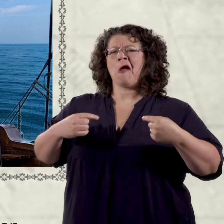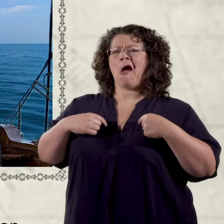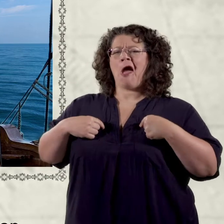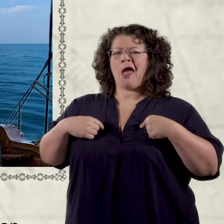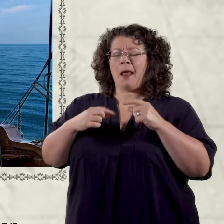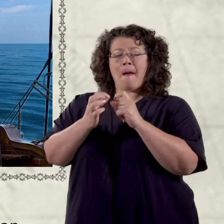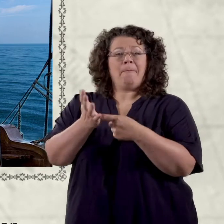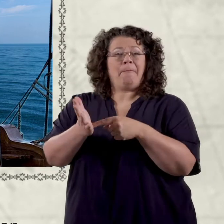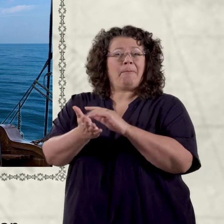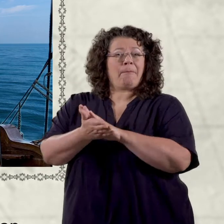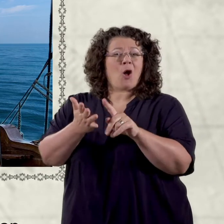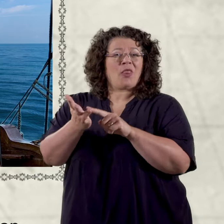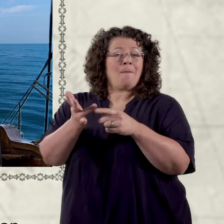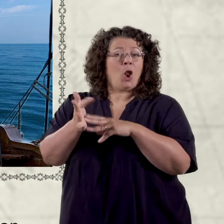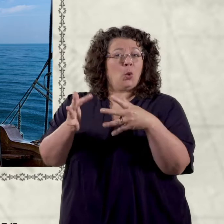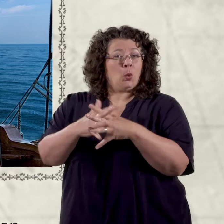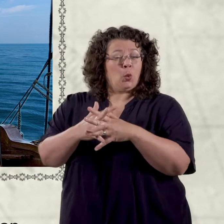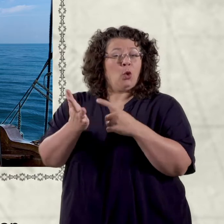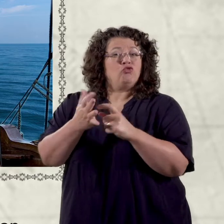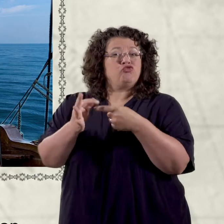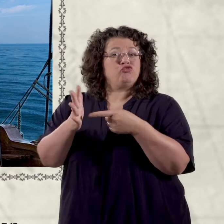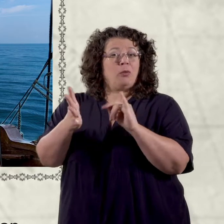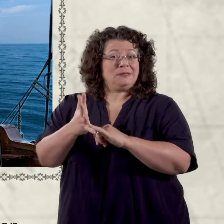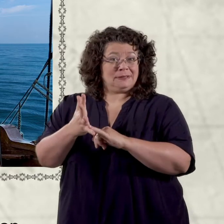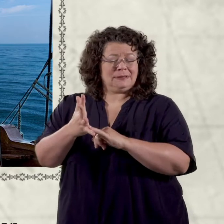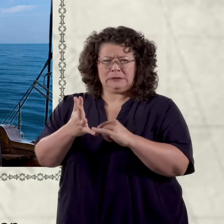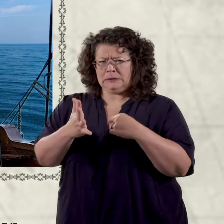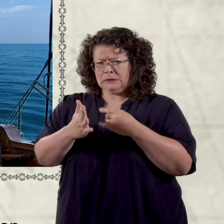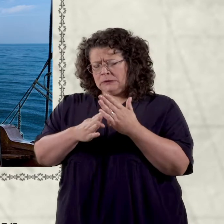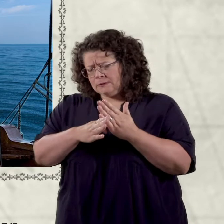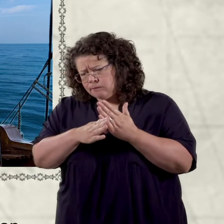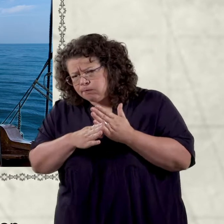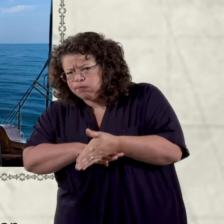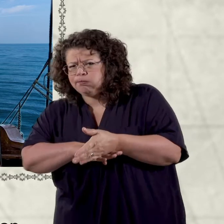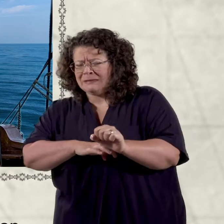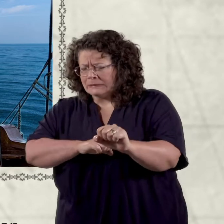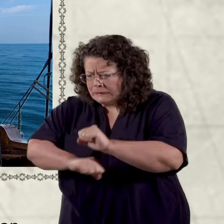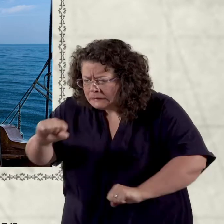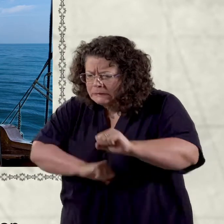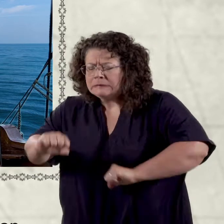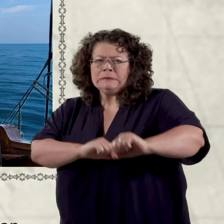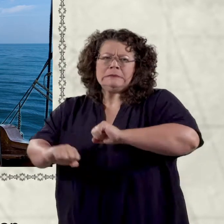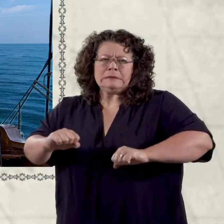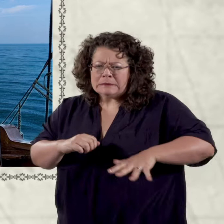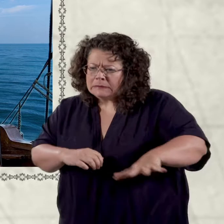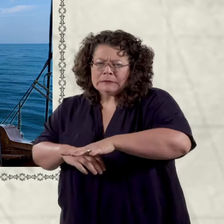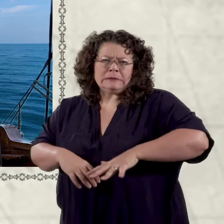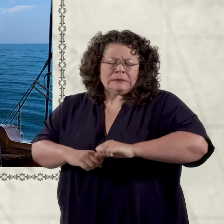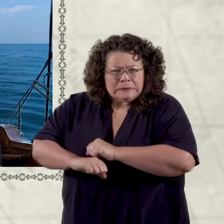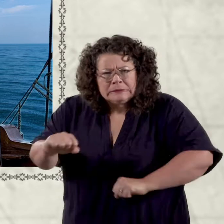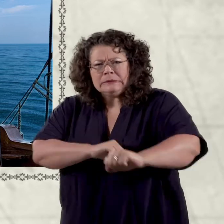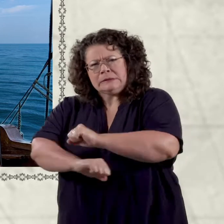And I, Bartholomew Roberts, I'm working hard, scrubbing the deck clean. It's hard